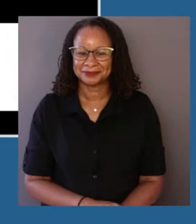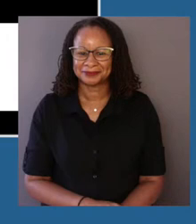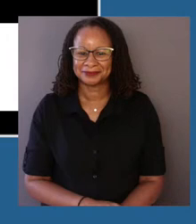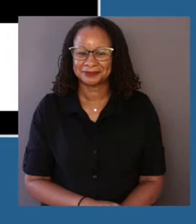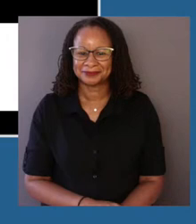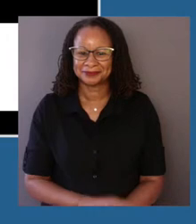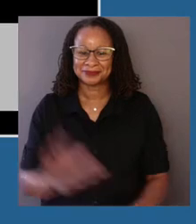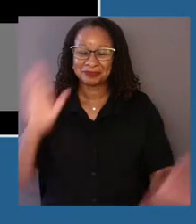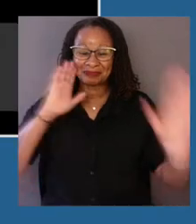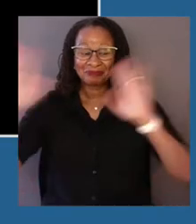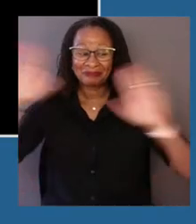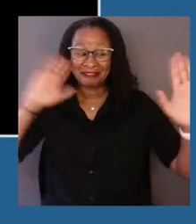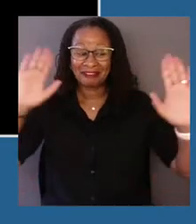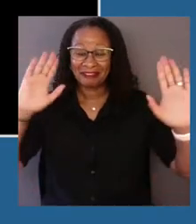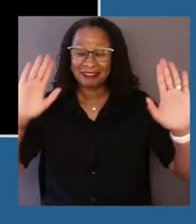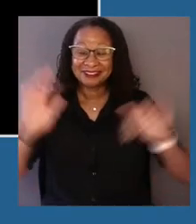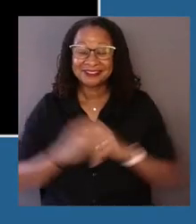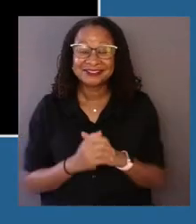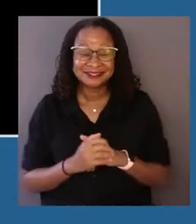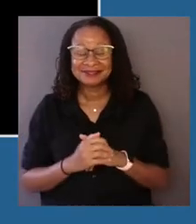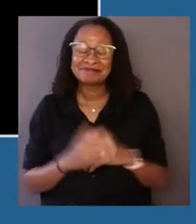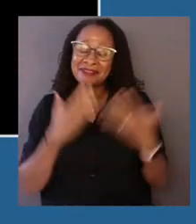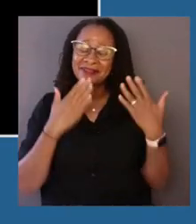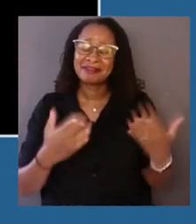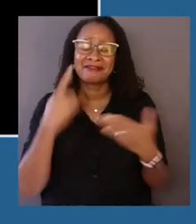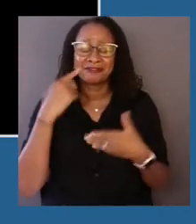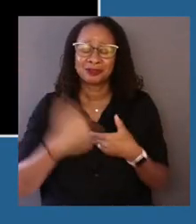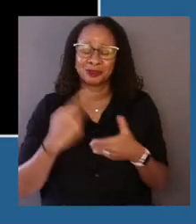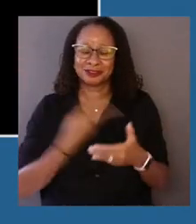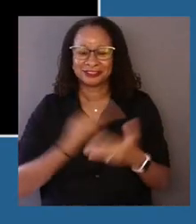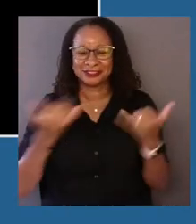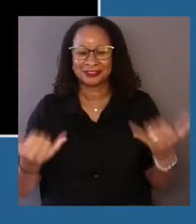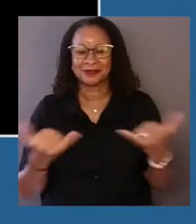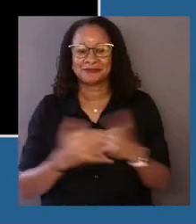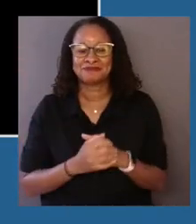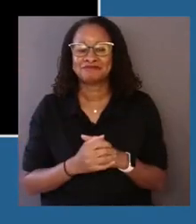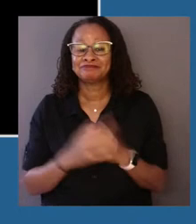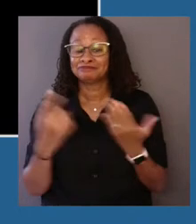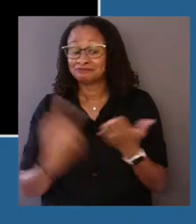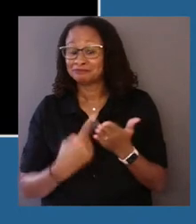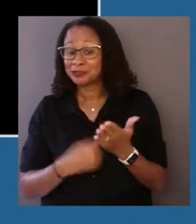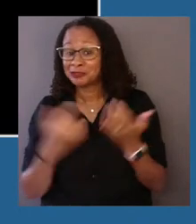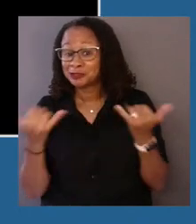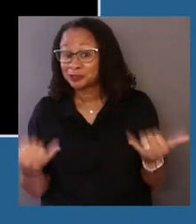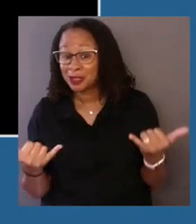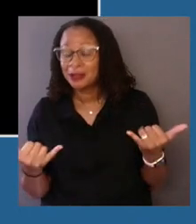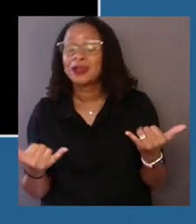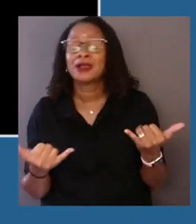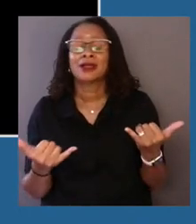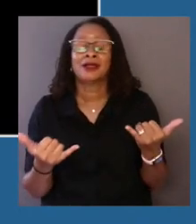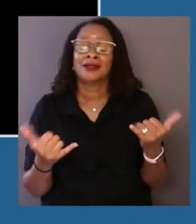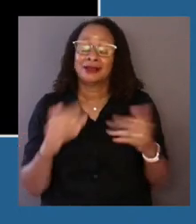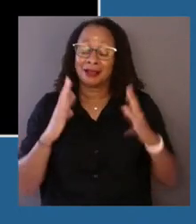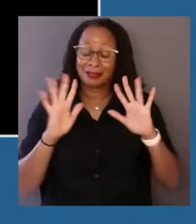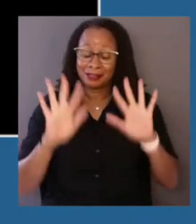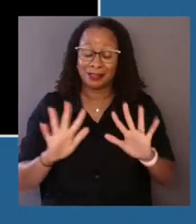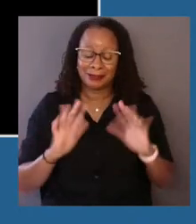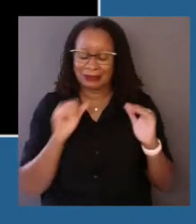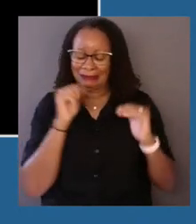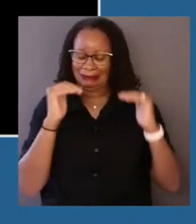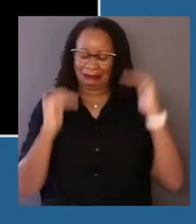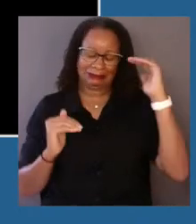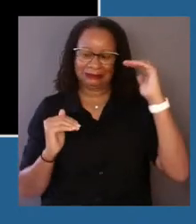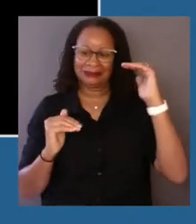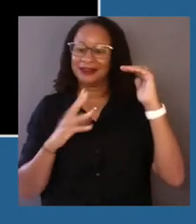Hello, everyone. Thank you so much for joining us today to talk about climate inequality and health at this